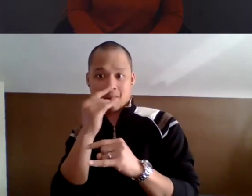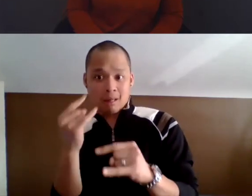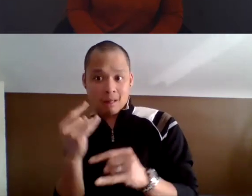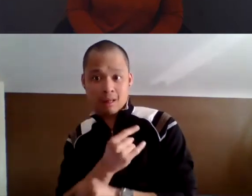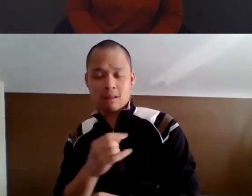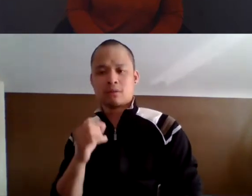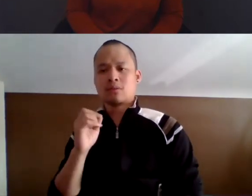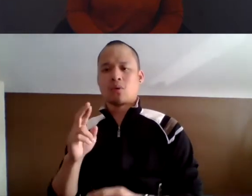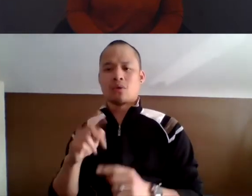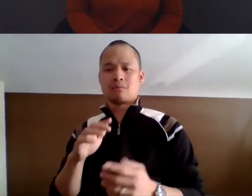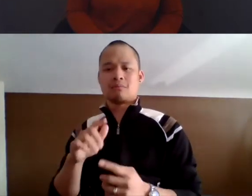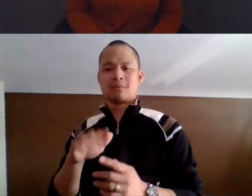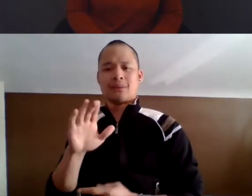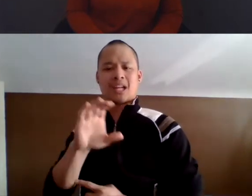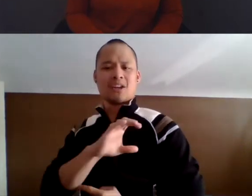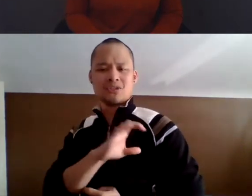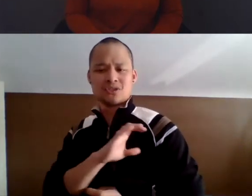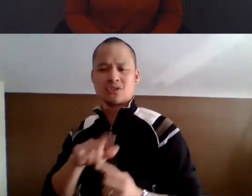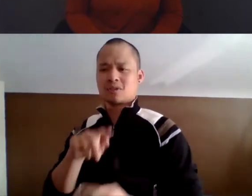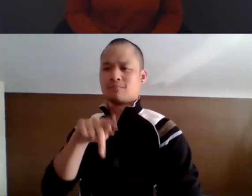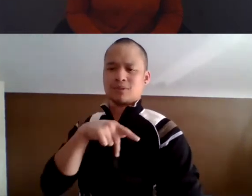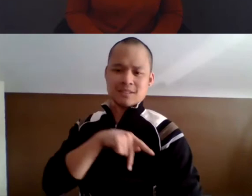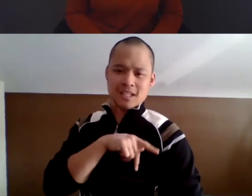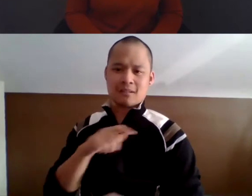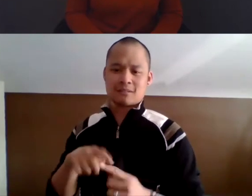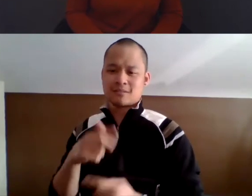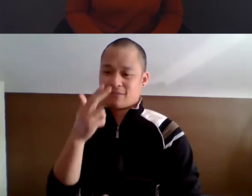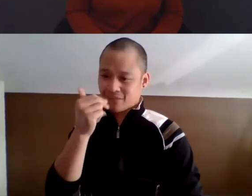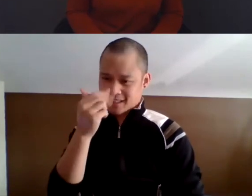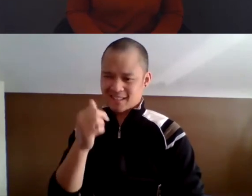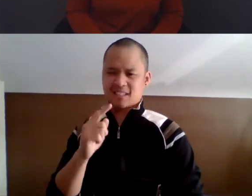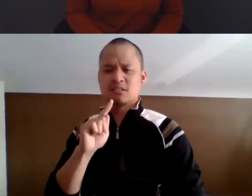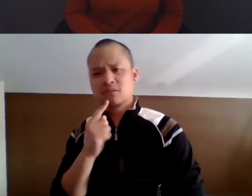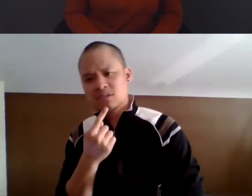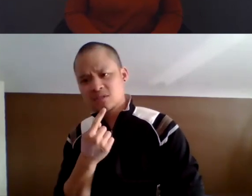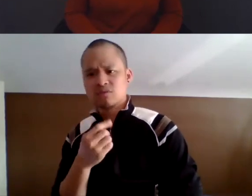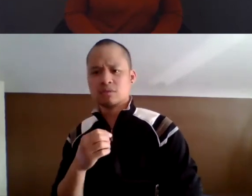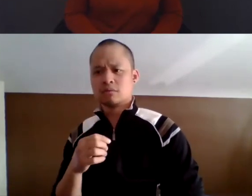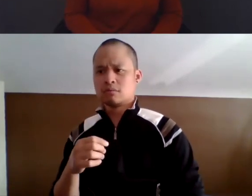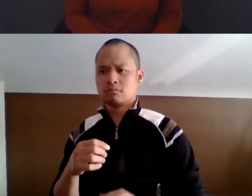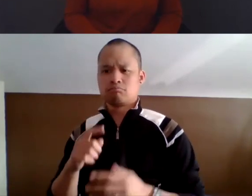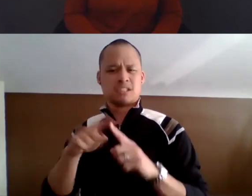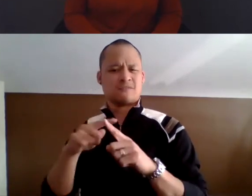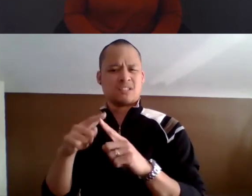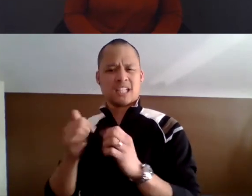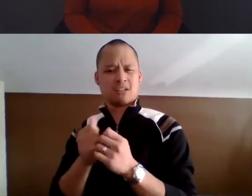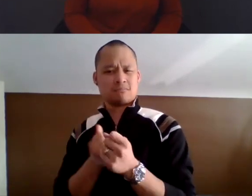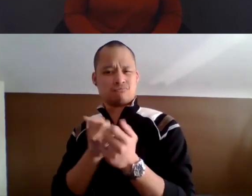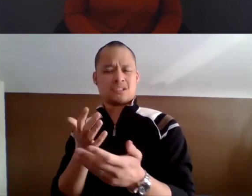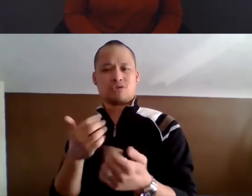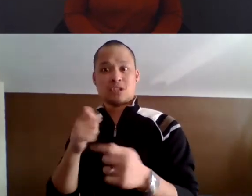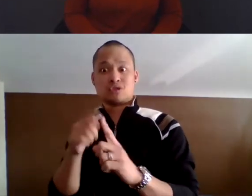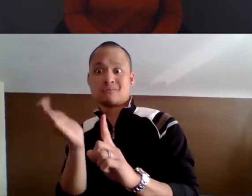can be, represented visually. The sarcasm is there, the character, the personality, is the person being funny? Are